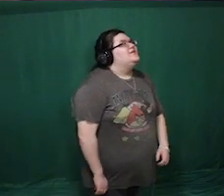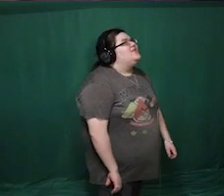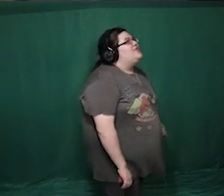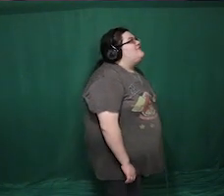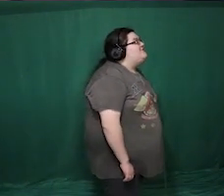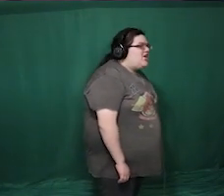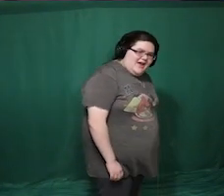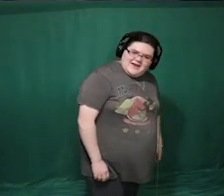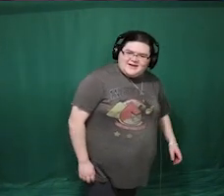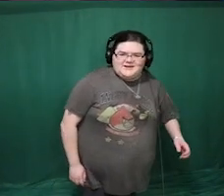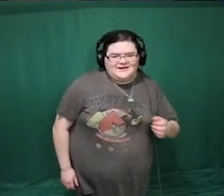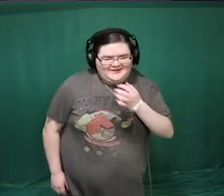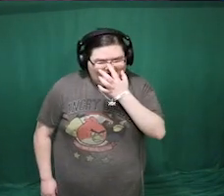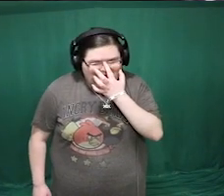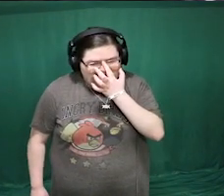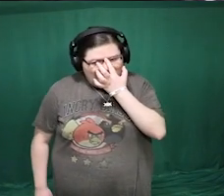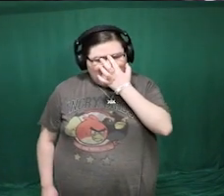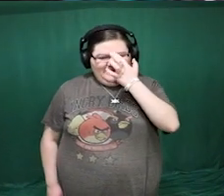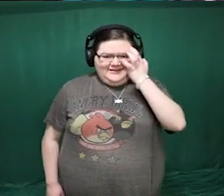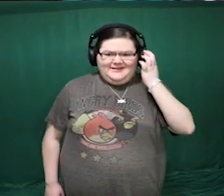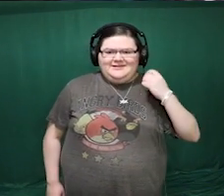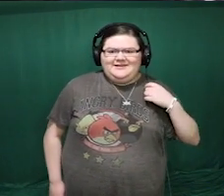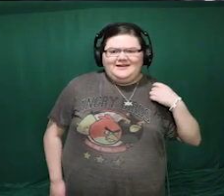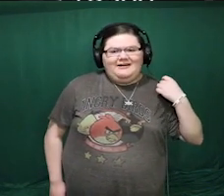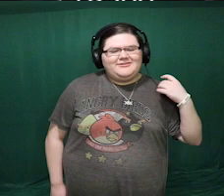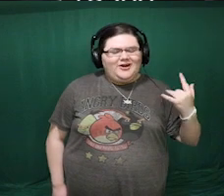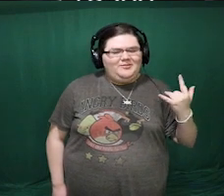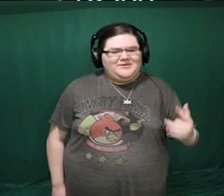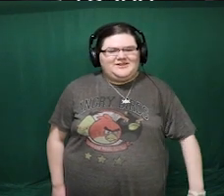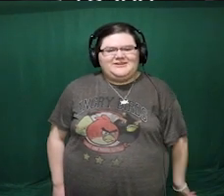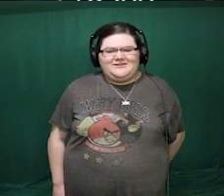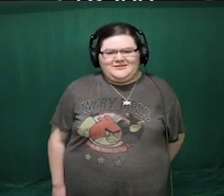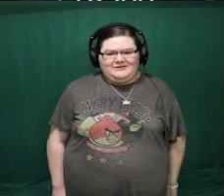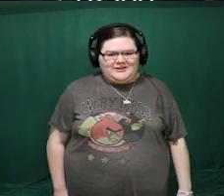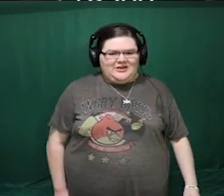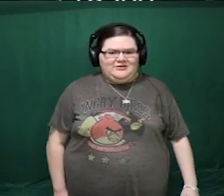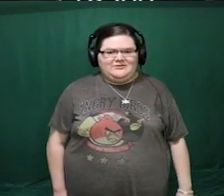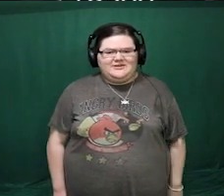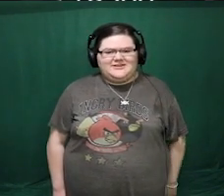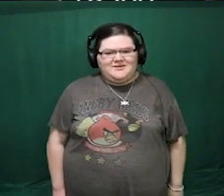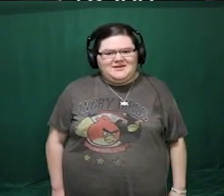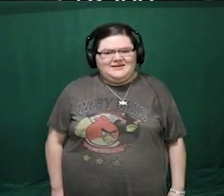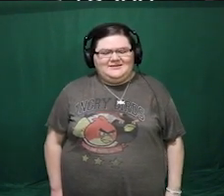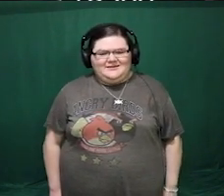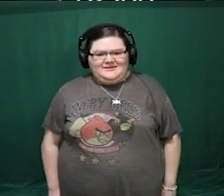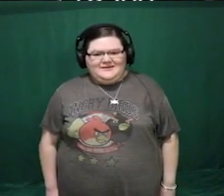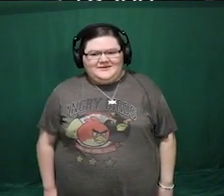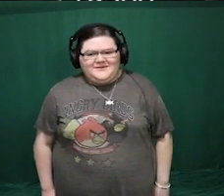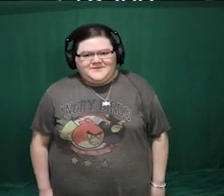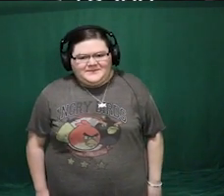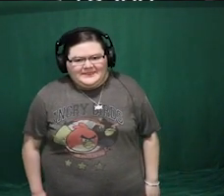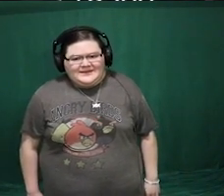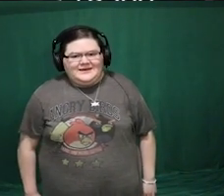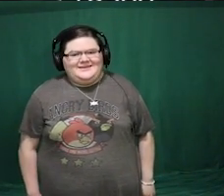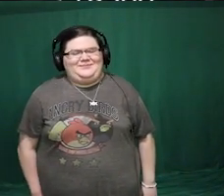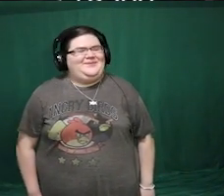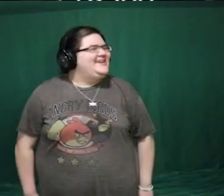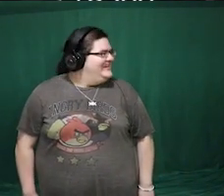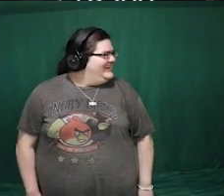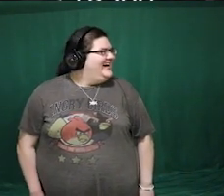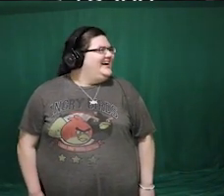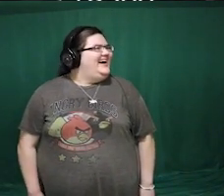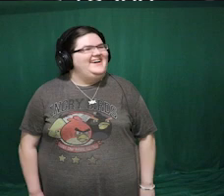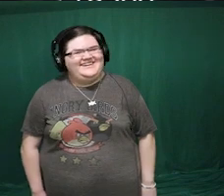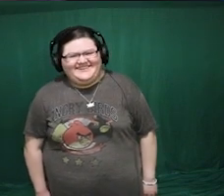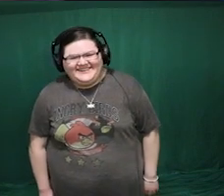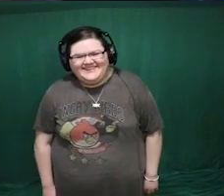that's coming through. Me, boys. Frick! I was opposite on those two! God damn it! Fine, I've got a brain.